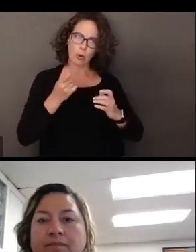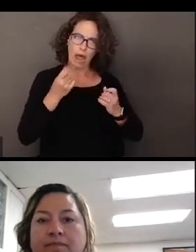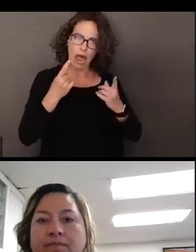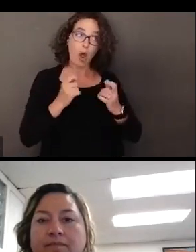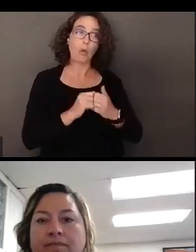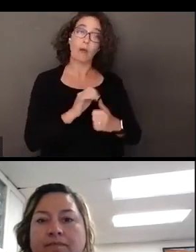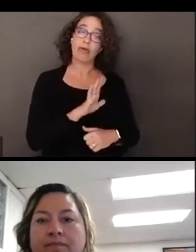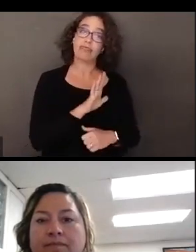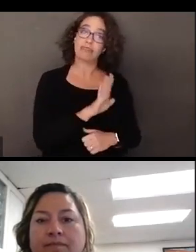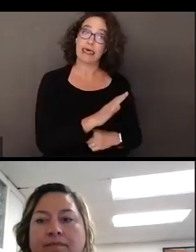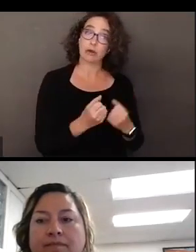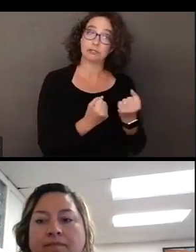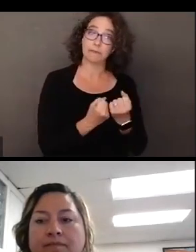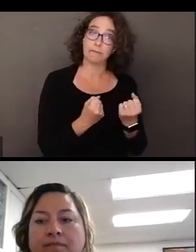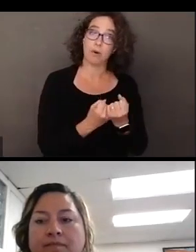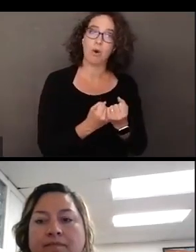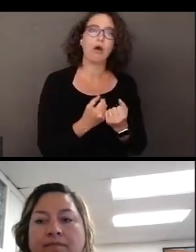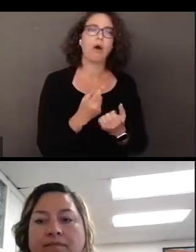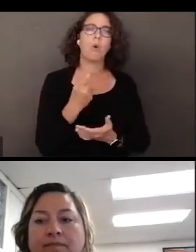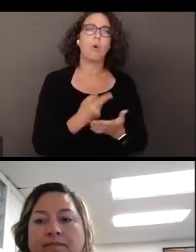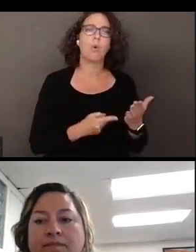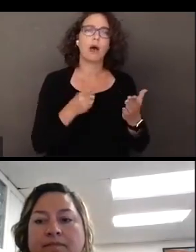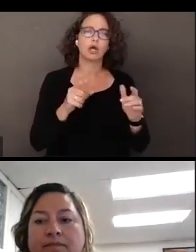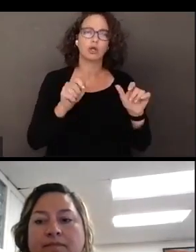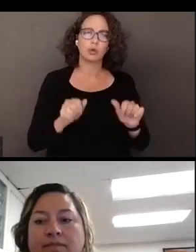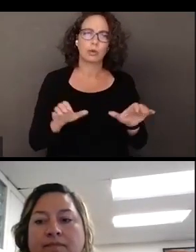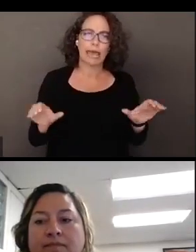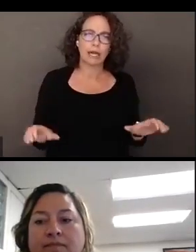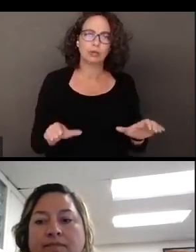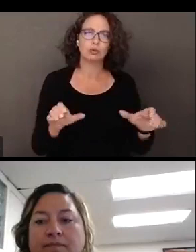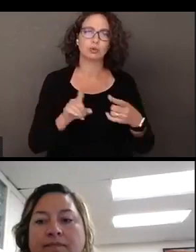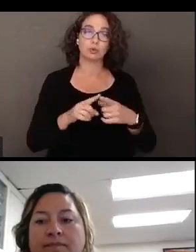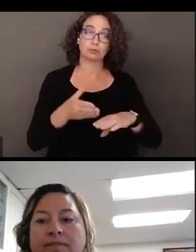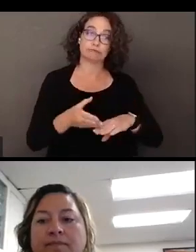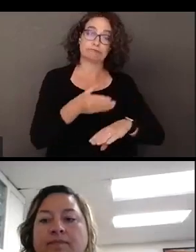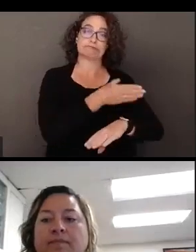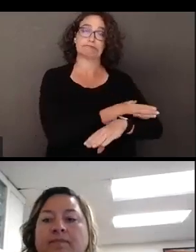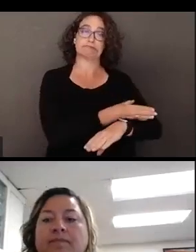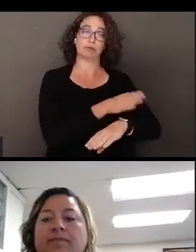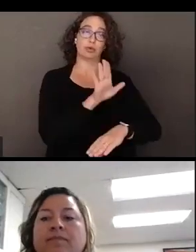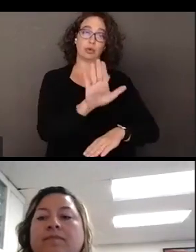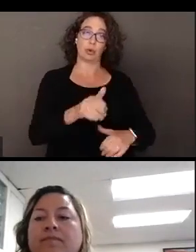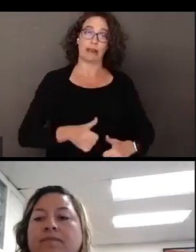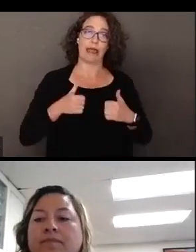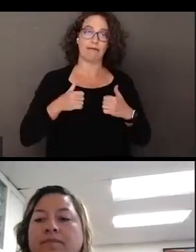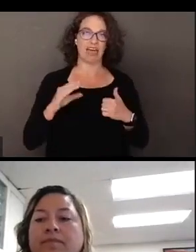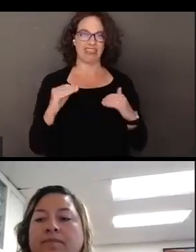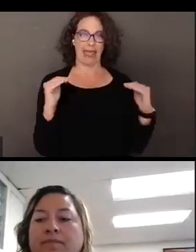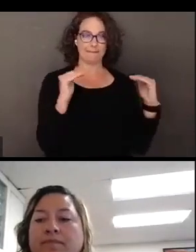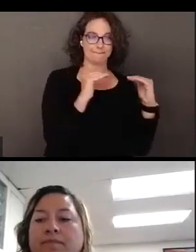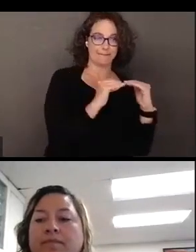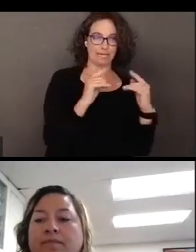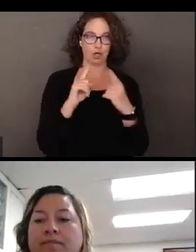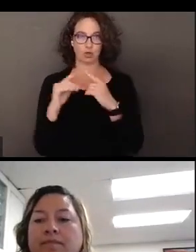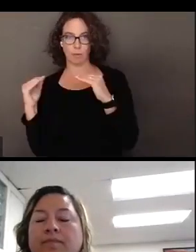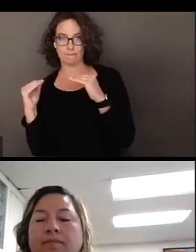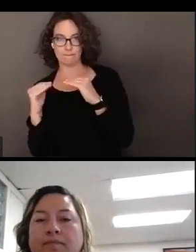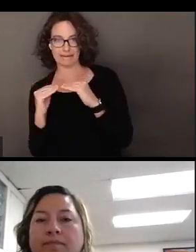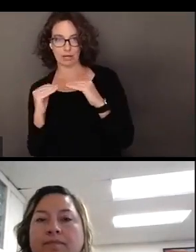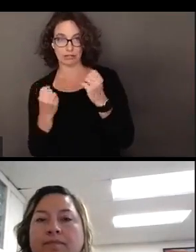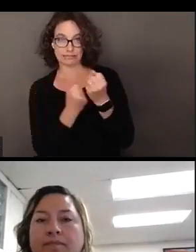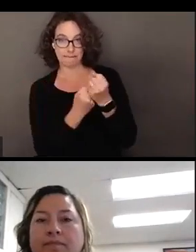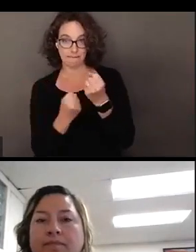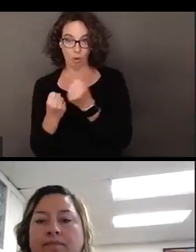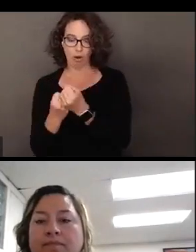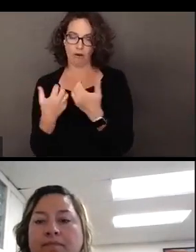support, what things you can do to better yourself. And the peer-to-peer support, it has been crucial. I